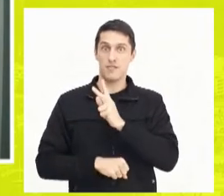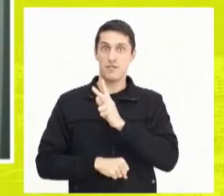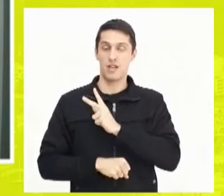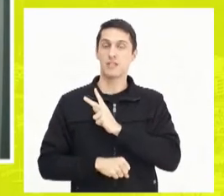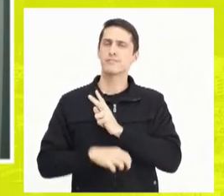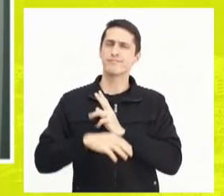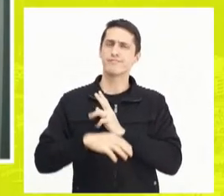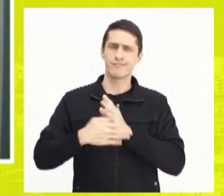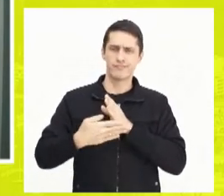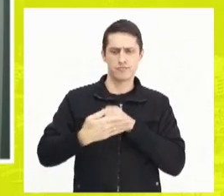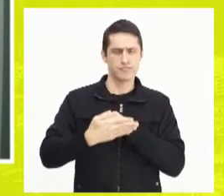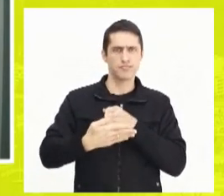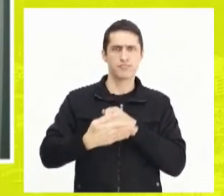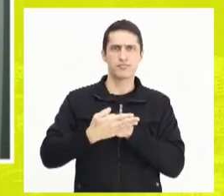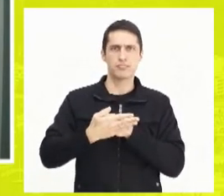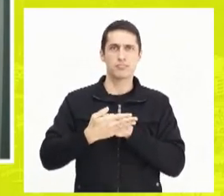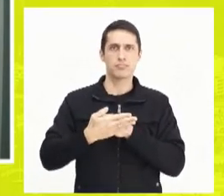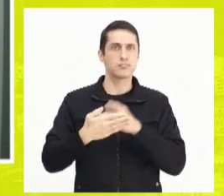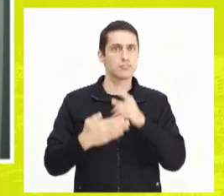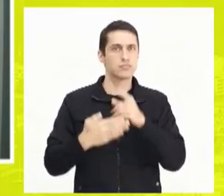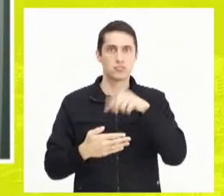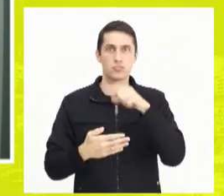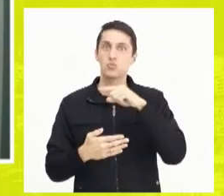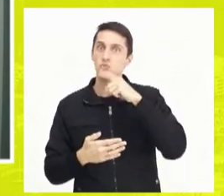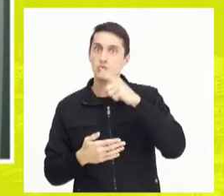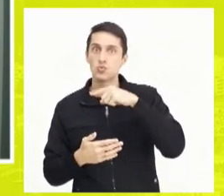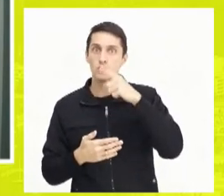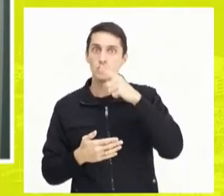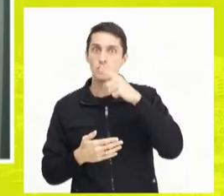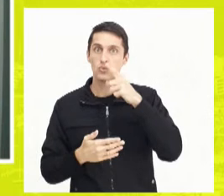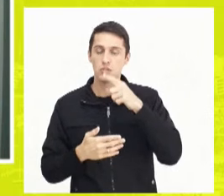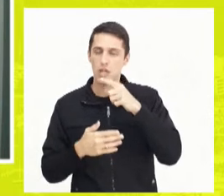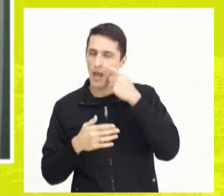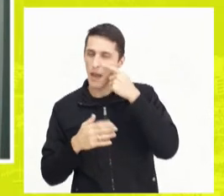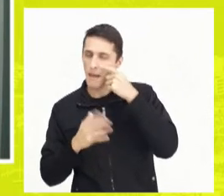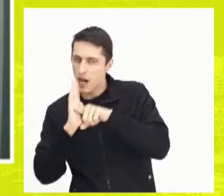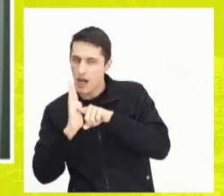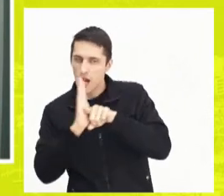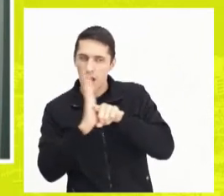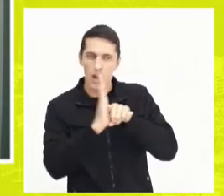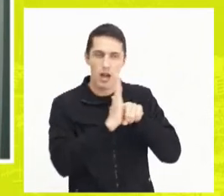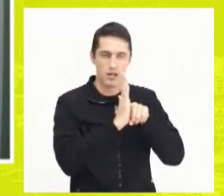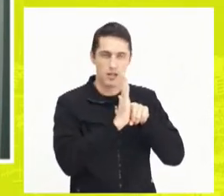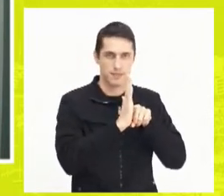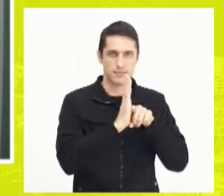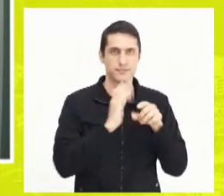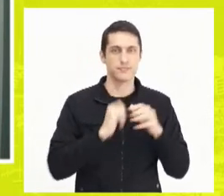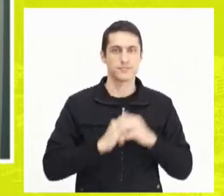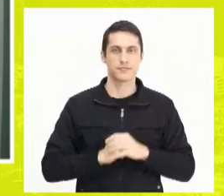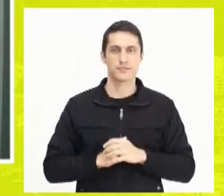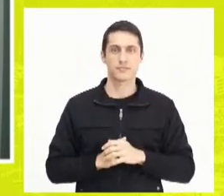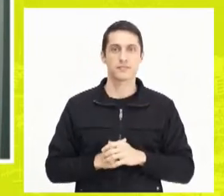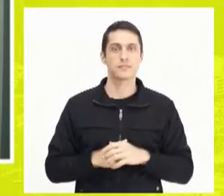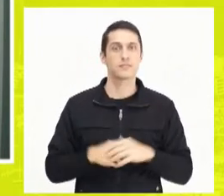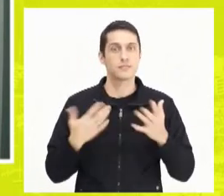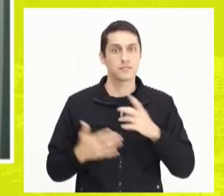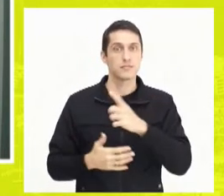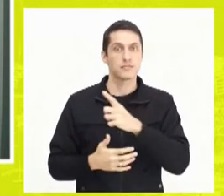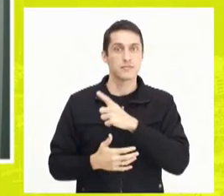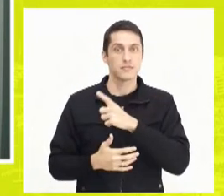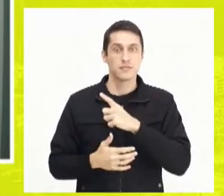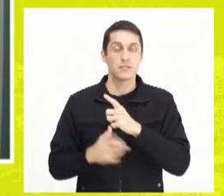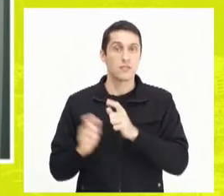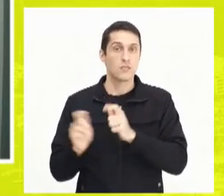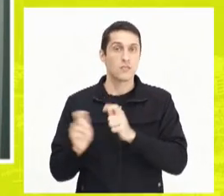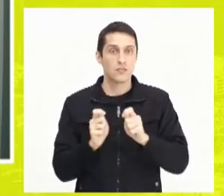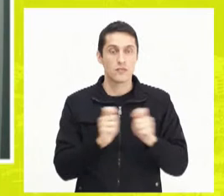apps is very limited their actions because the reach of the messages is hindered by cryptography